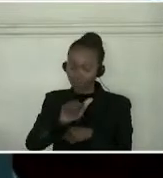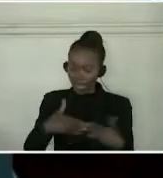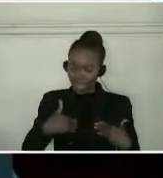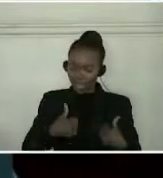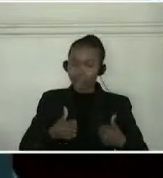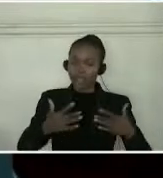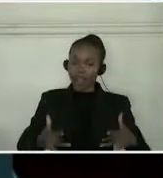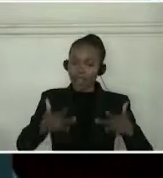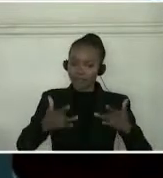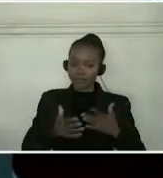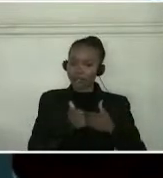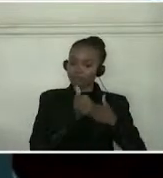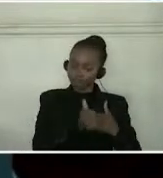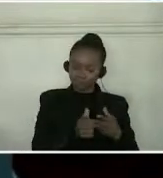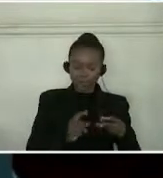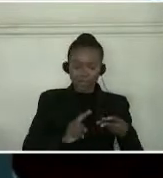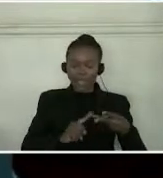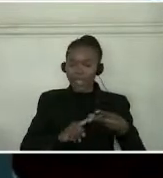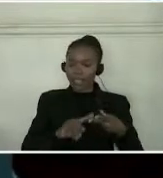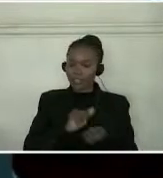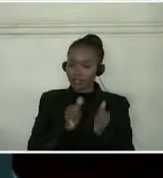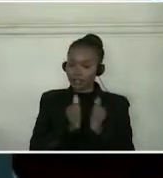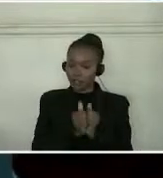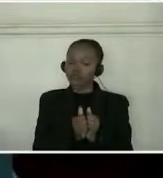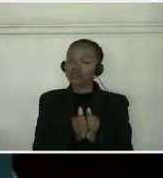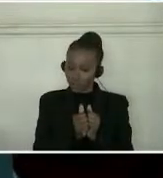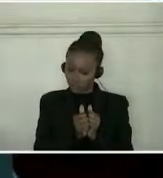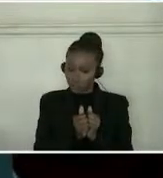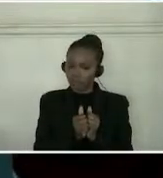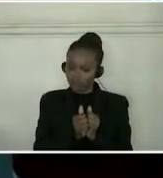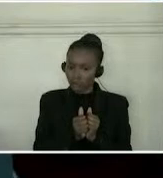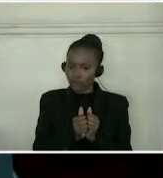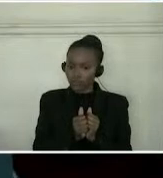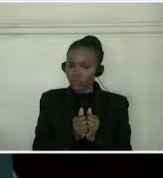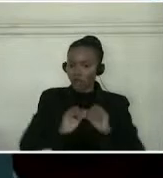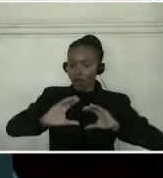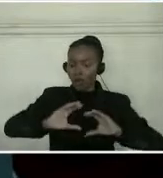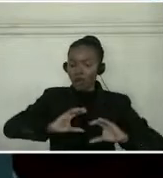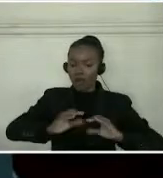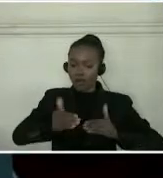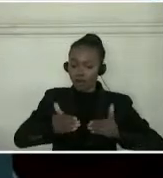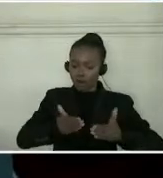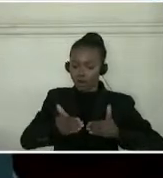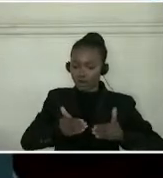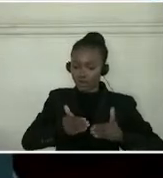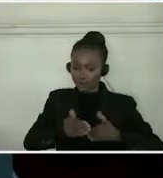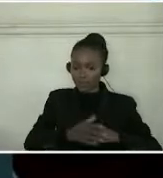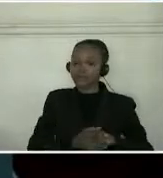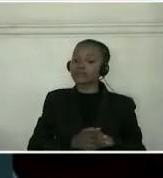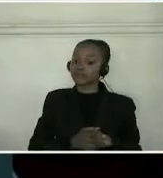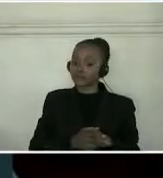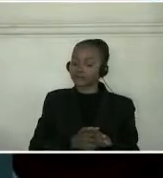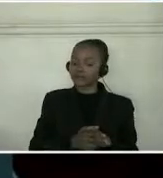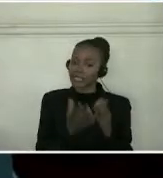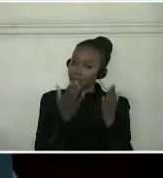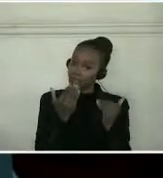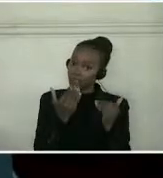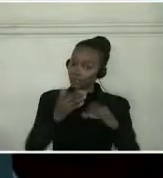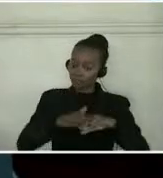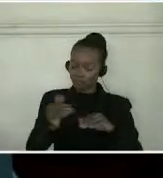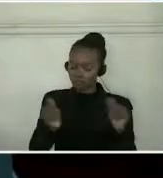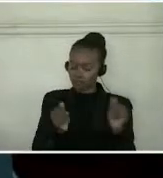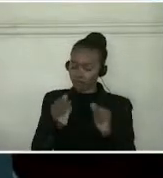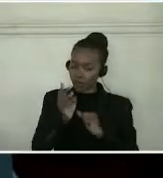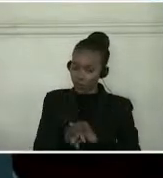also noted that there will be re-prioritization regarding the filling of vacant posts which is based on the merger of the two departments